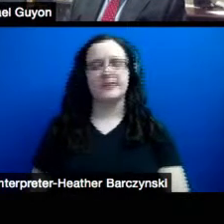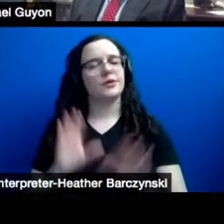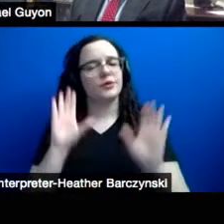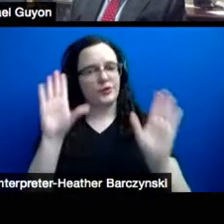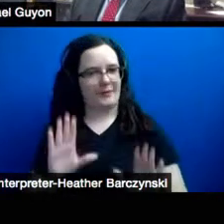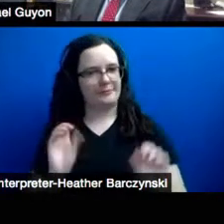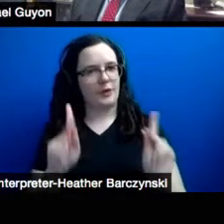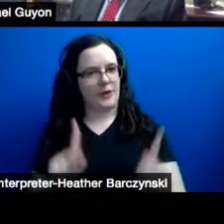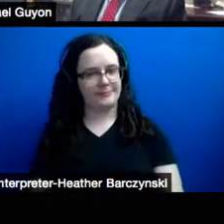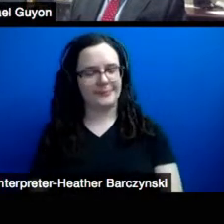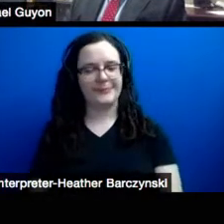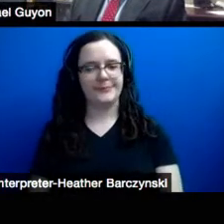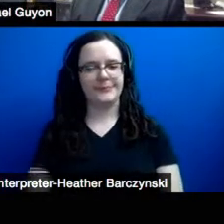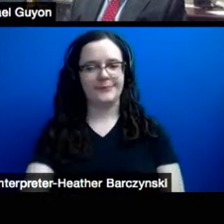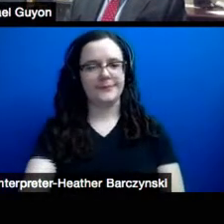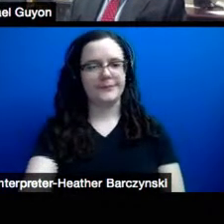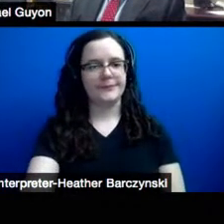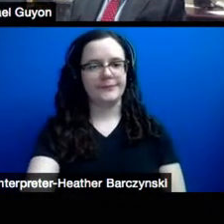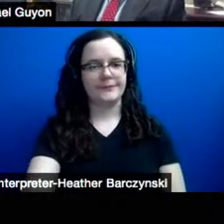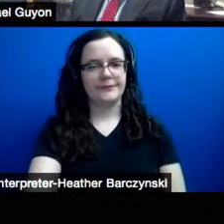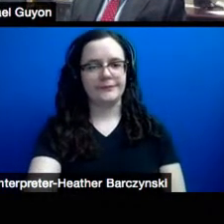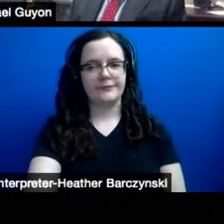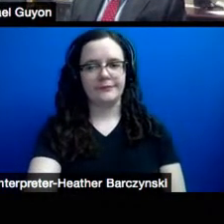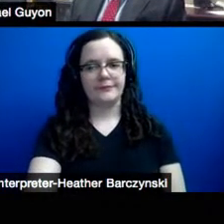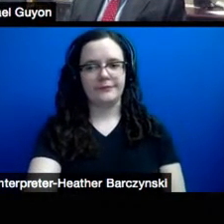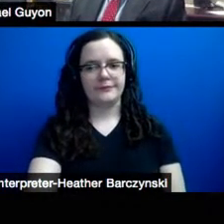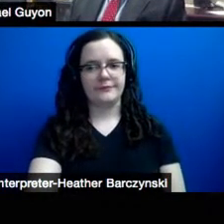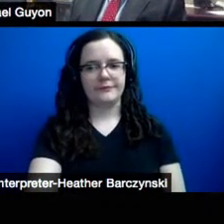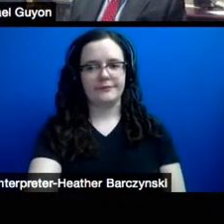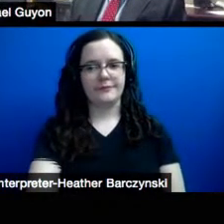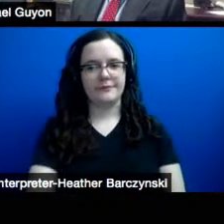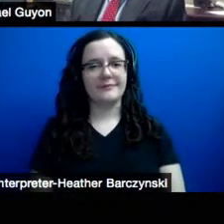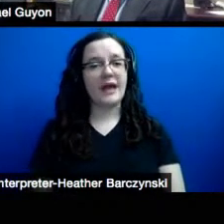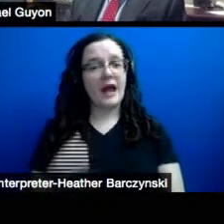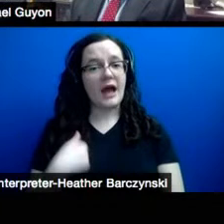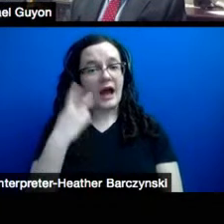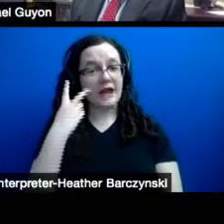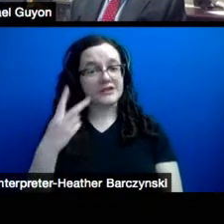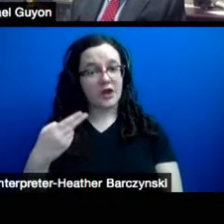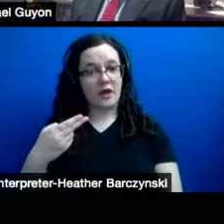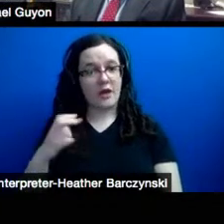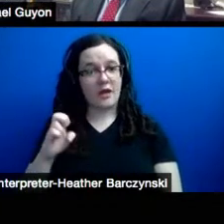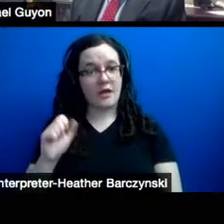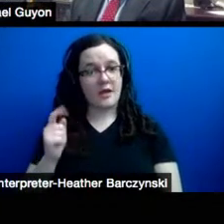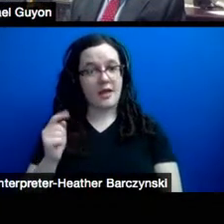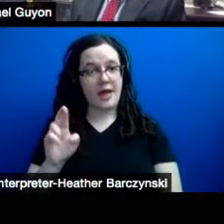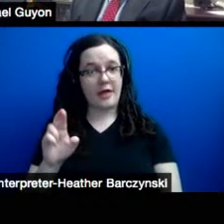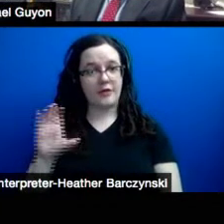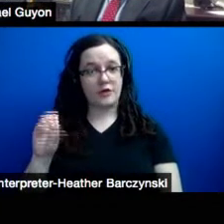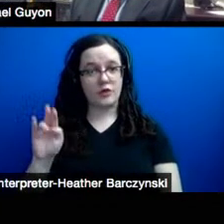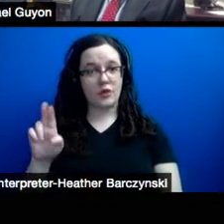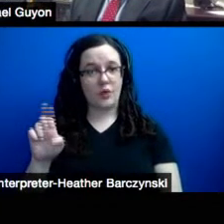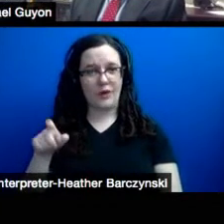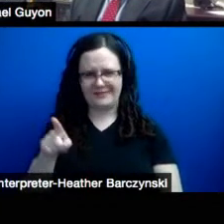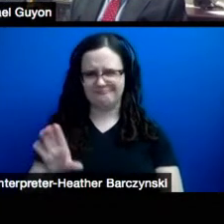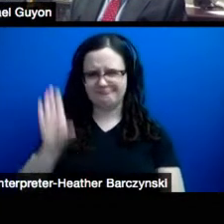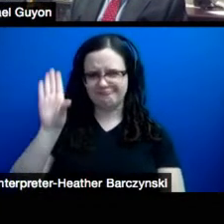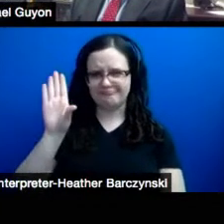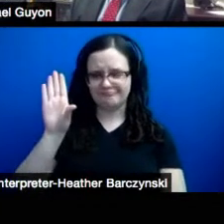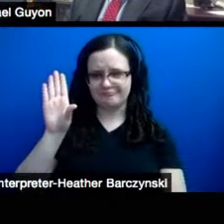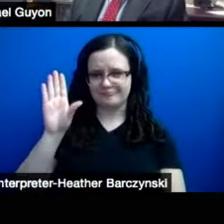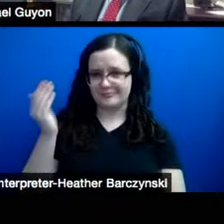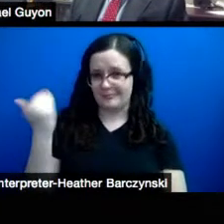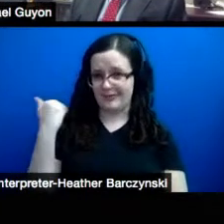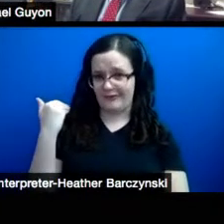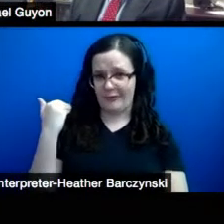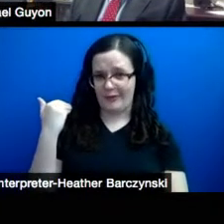Okay. I saw Heather Coyne's hand up earlier, but